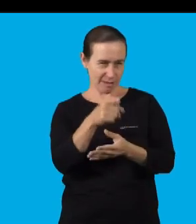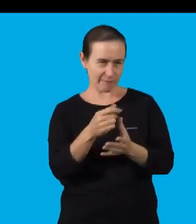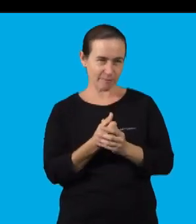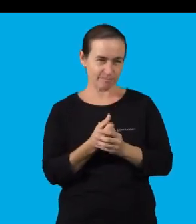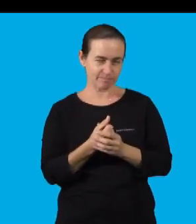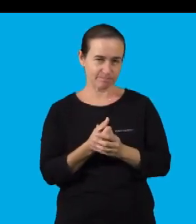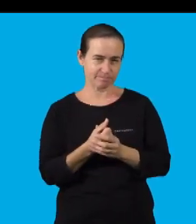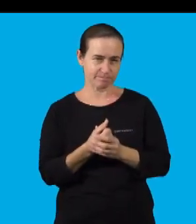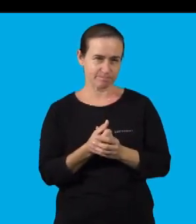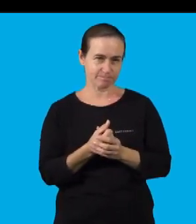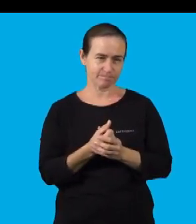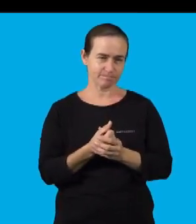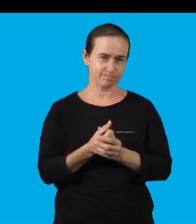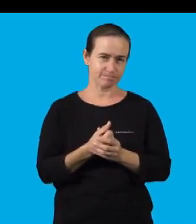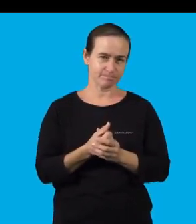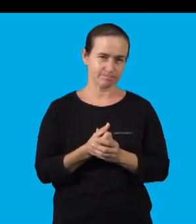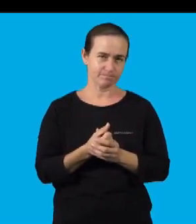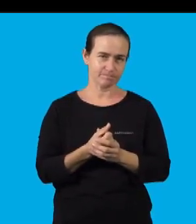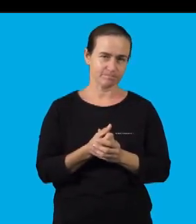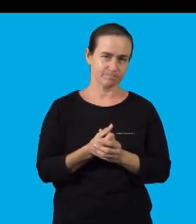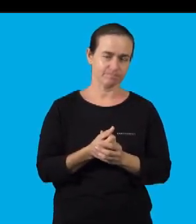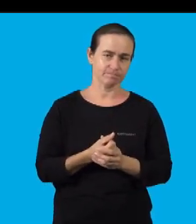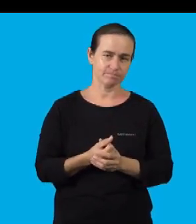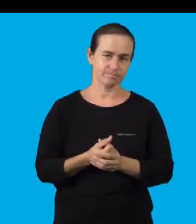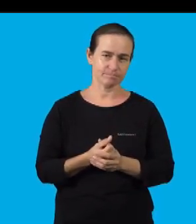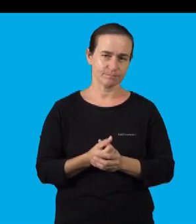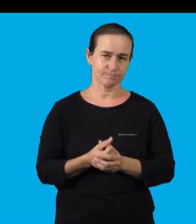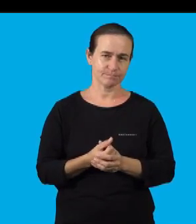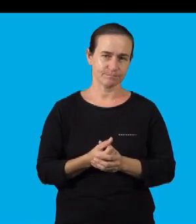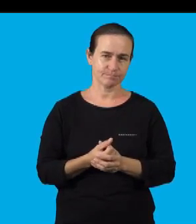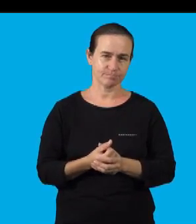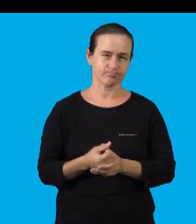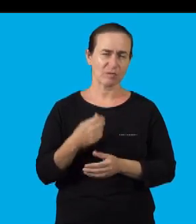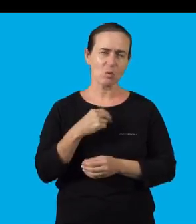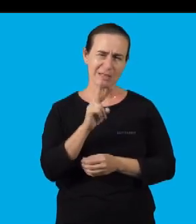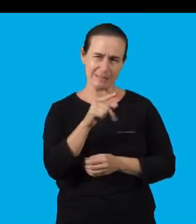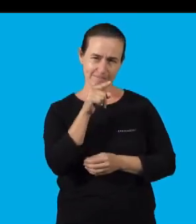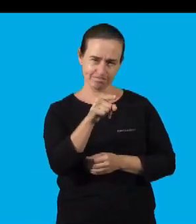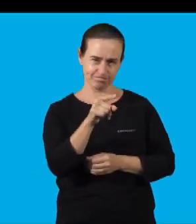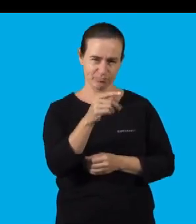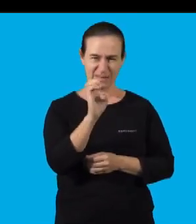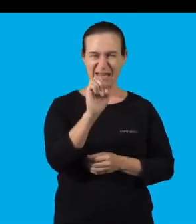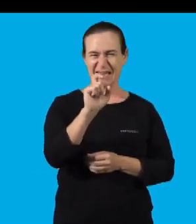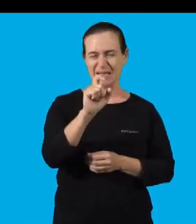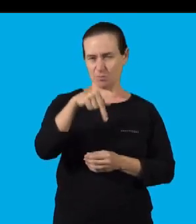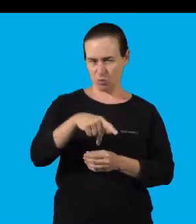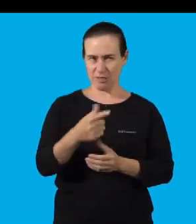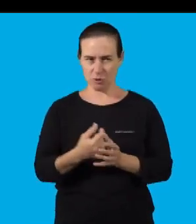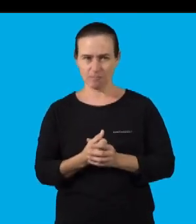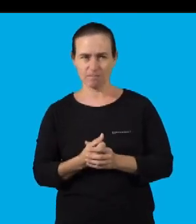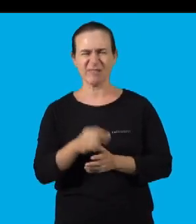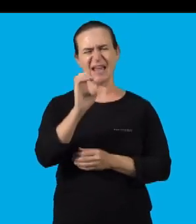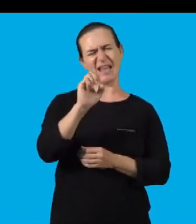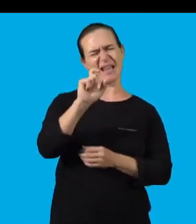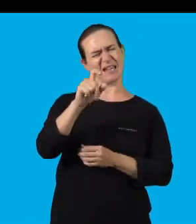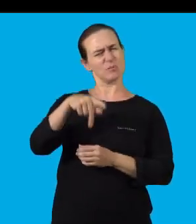been given, connected to the information that has been stated on us. So let's look at these exponential. So